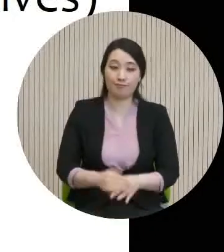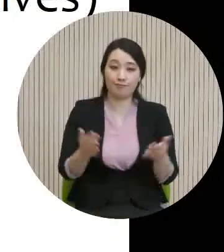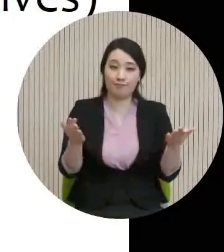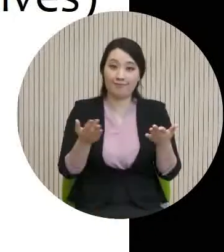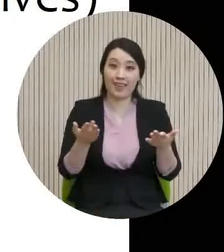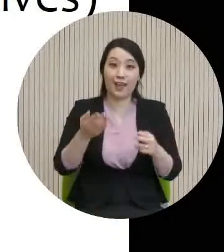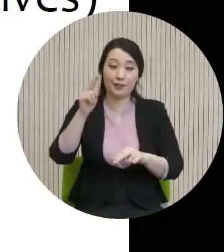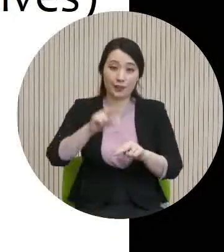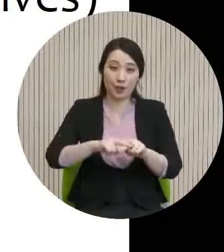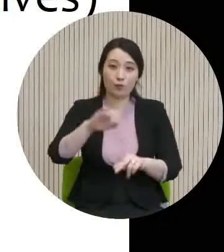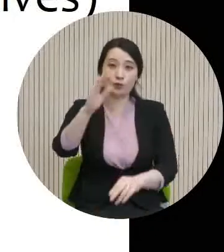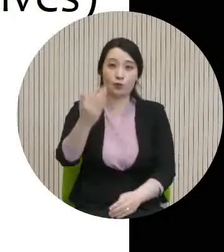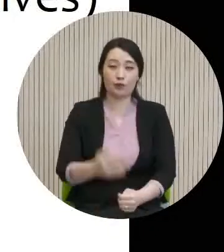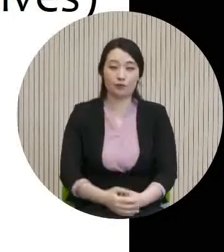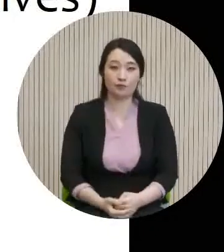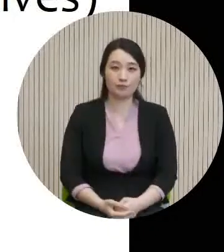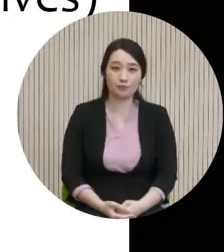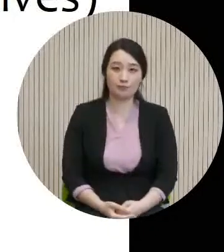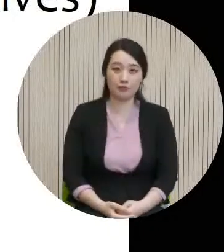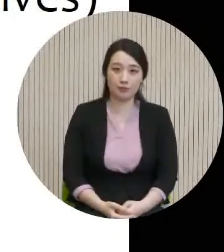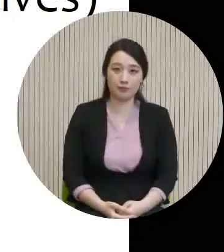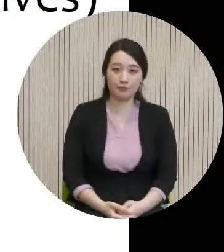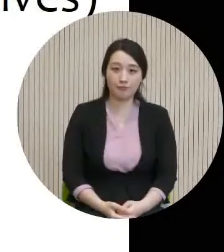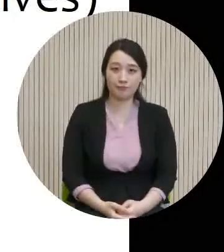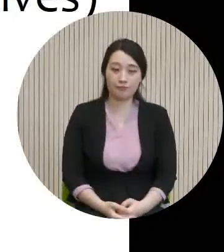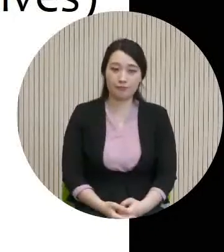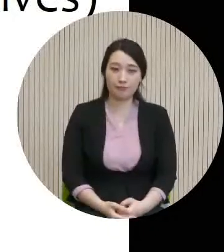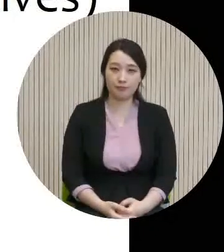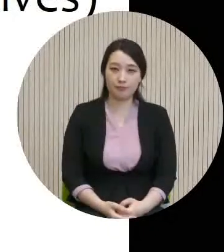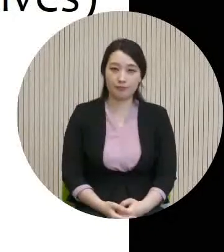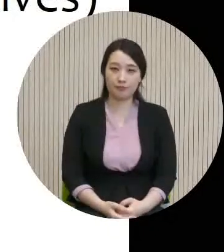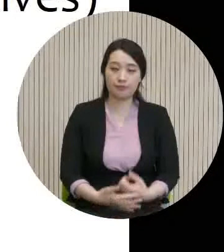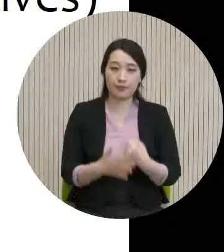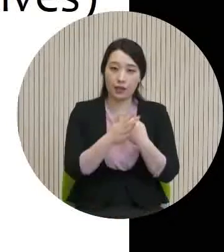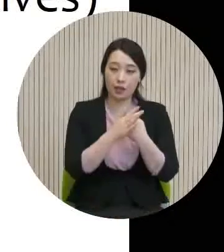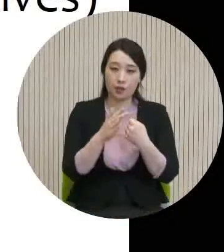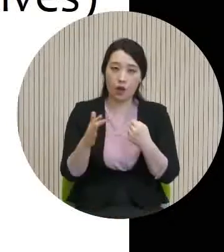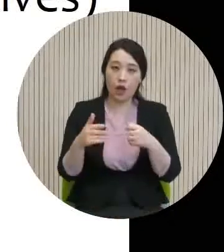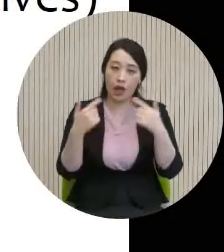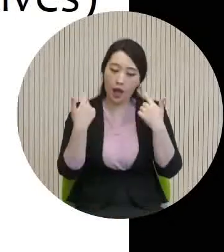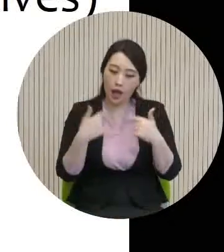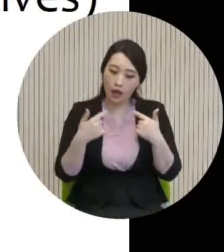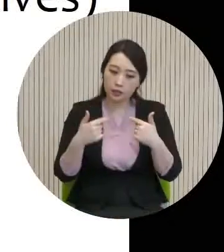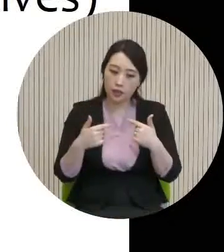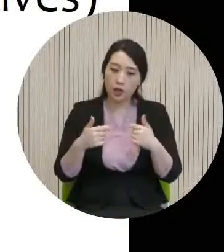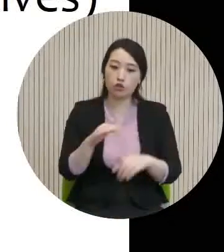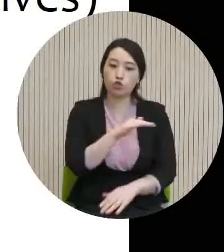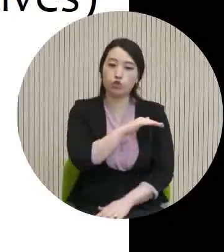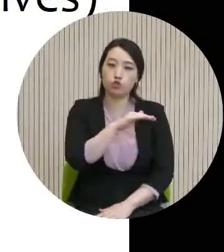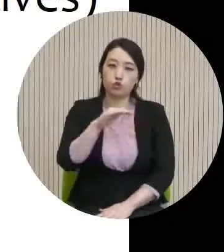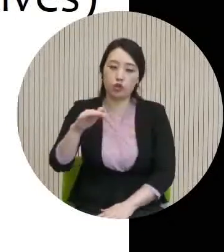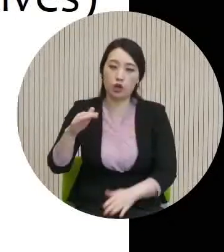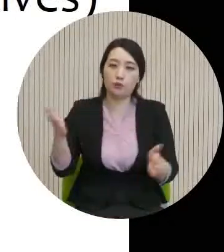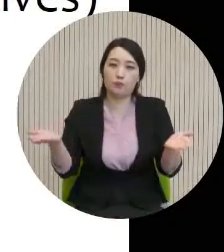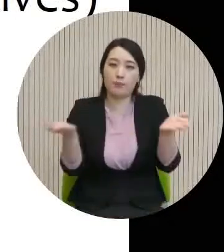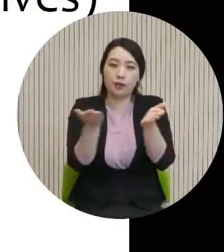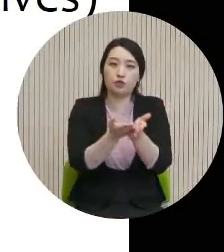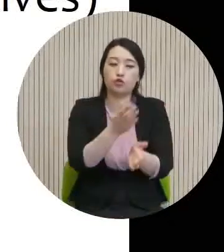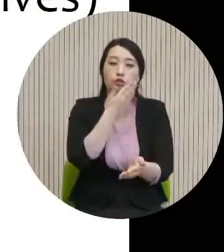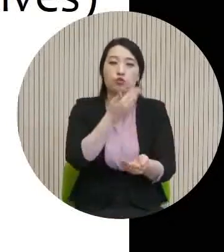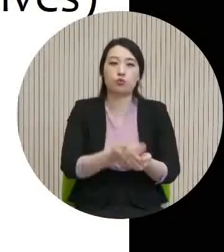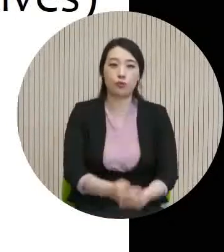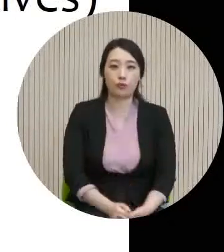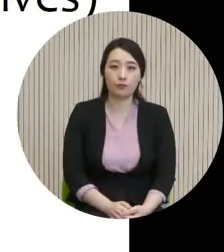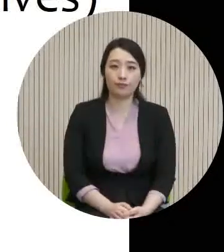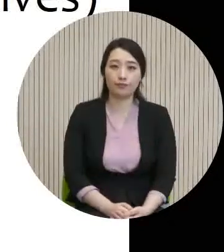So there's always this balance to be had, and we will look at how this pans